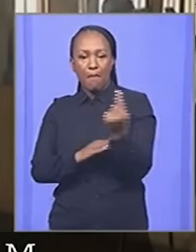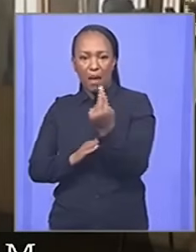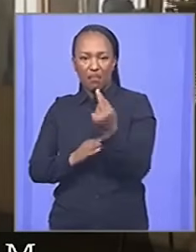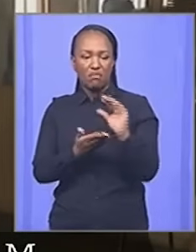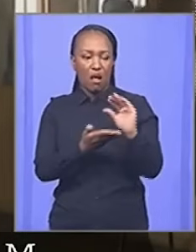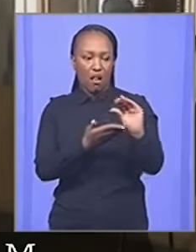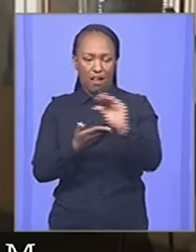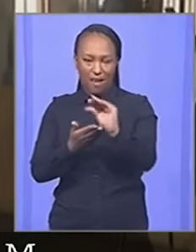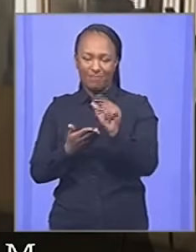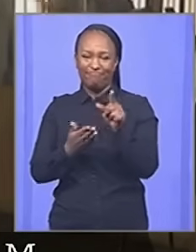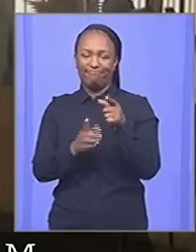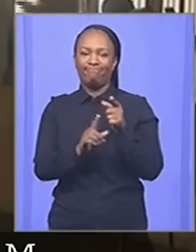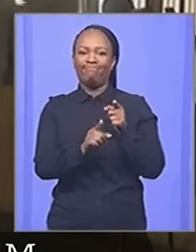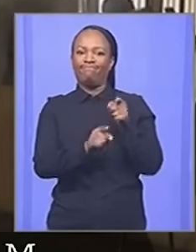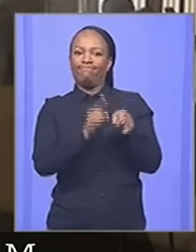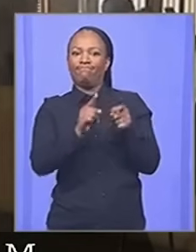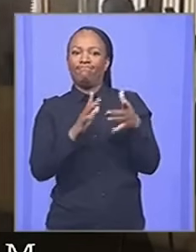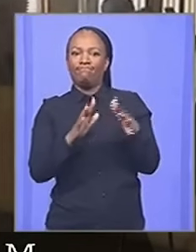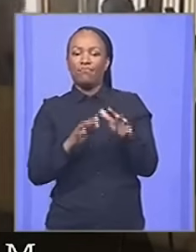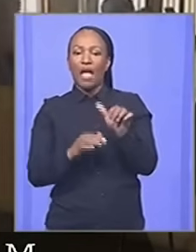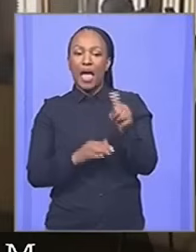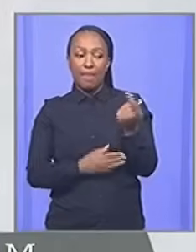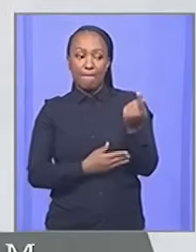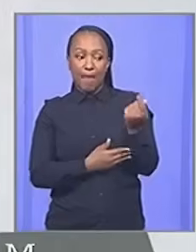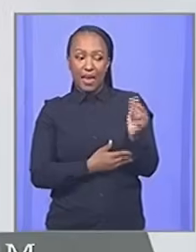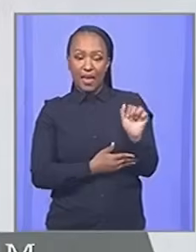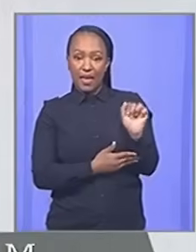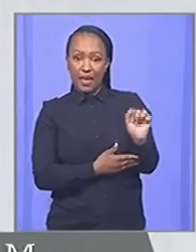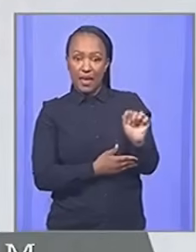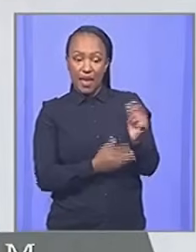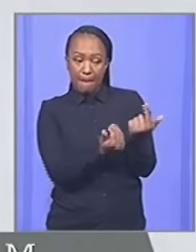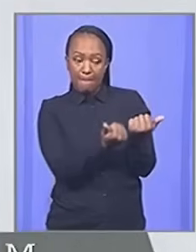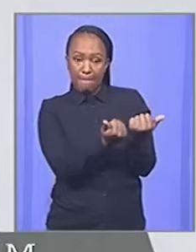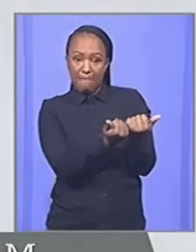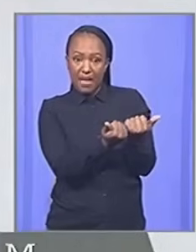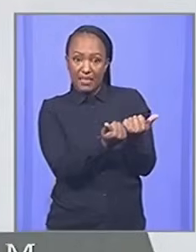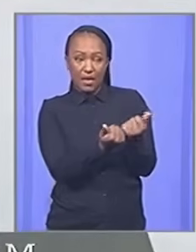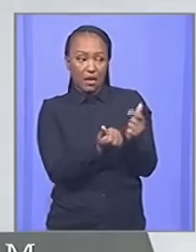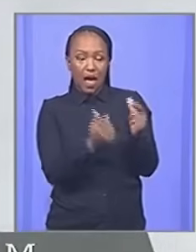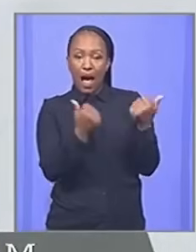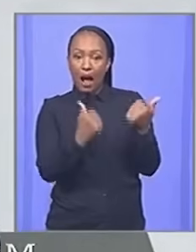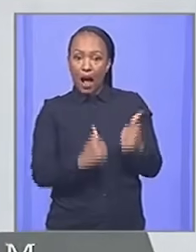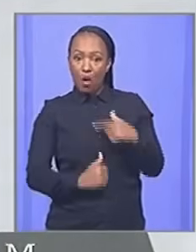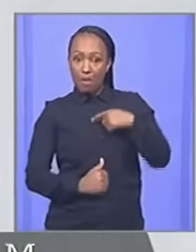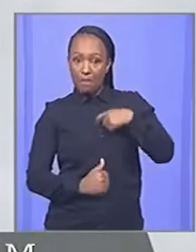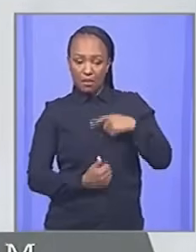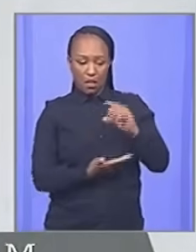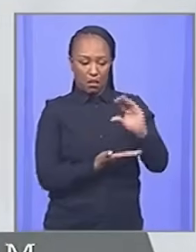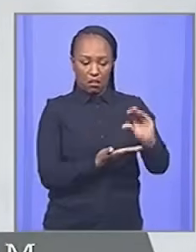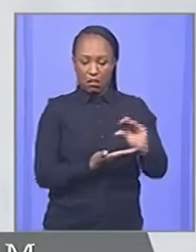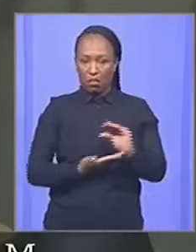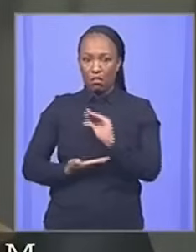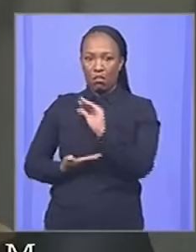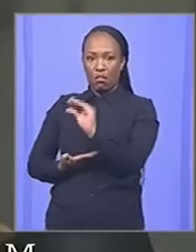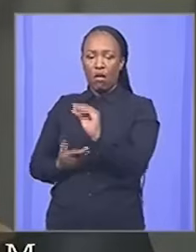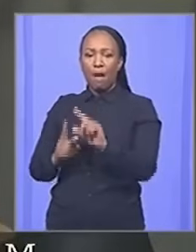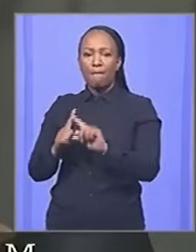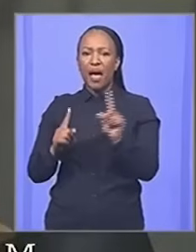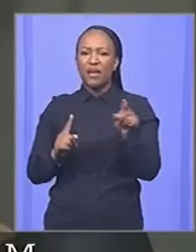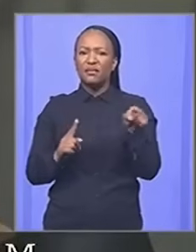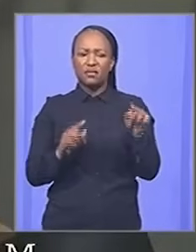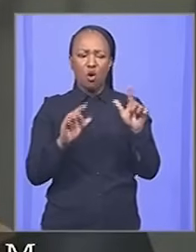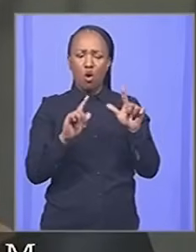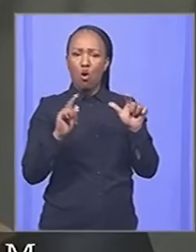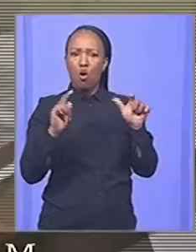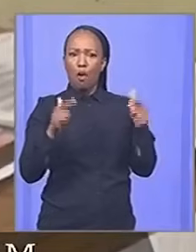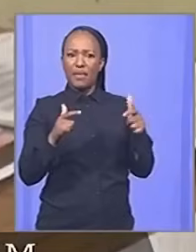mangwe gape ke ya gore o dipostile ye nngwe ya tšhelete yeo ya dipasari go ya accounteng ya gagwe ya private ntle le tsebo le tumelelo ya